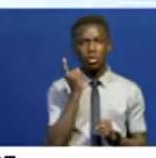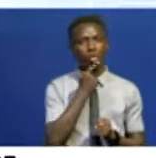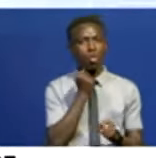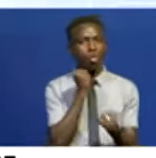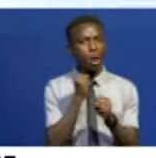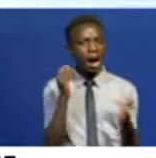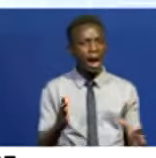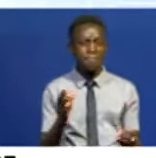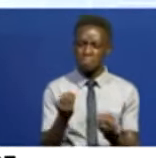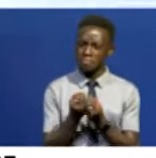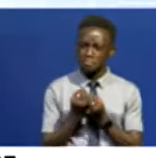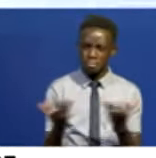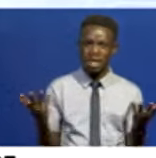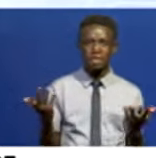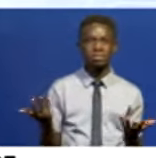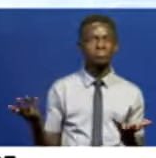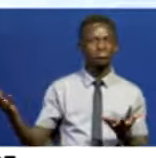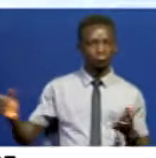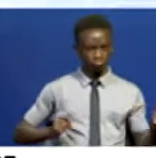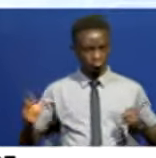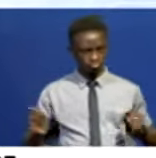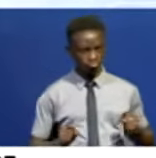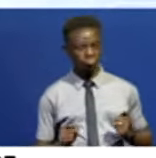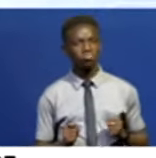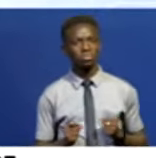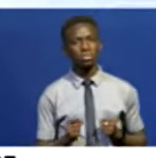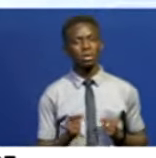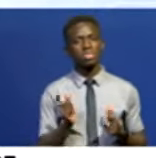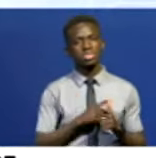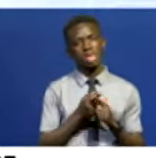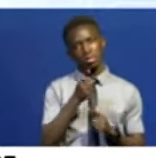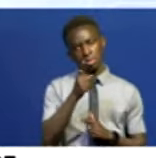are around, and you pay taxes.